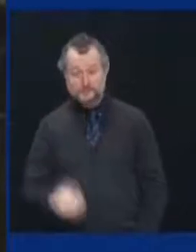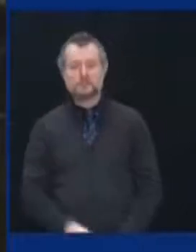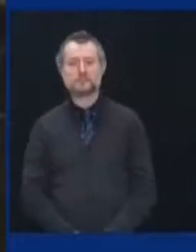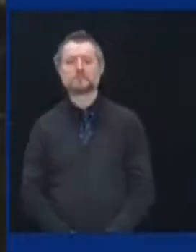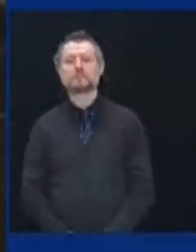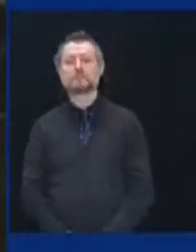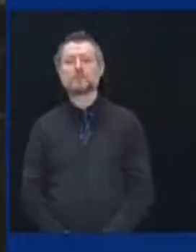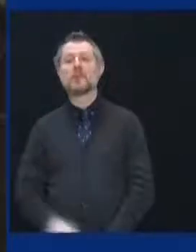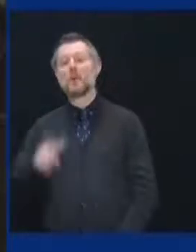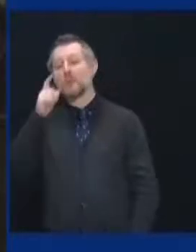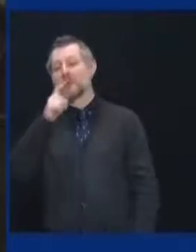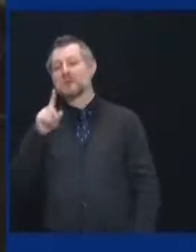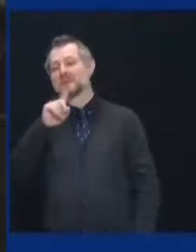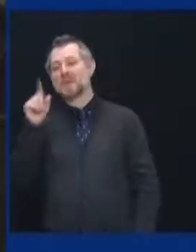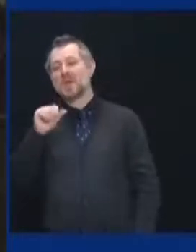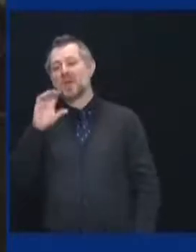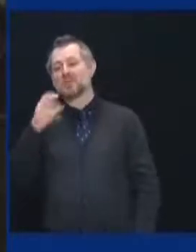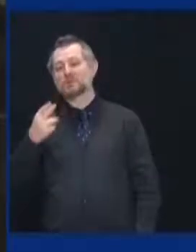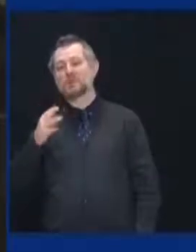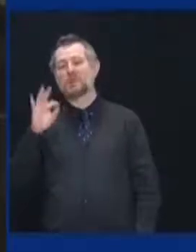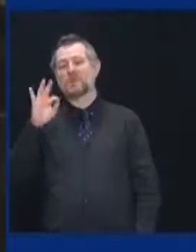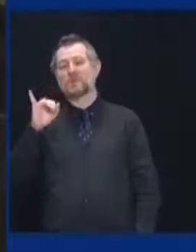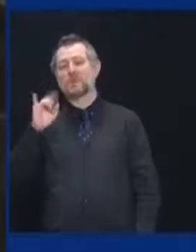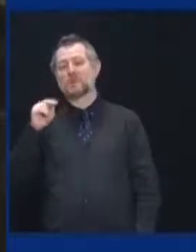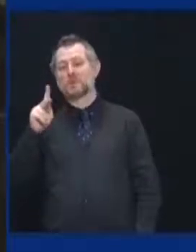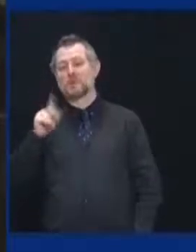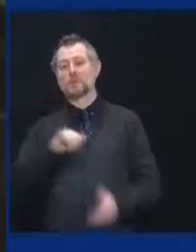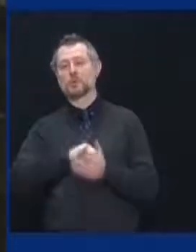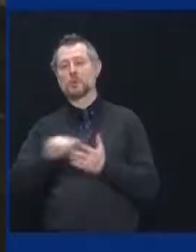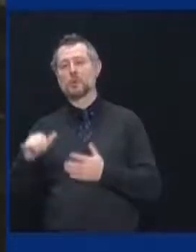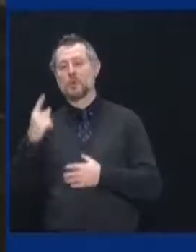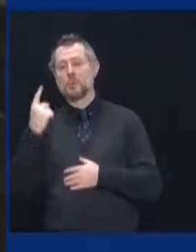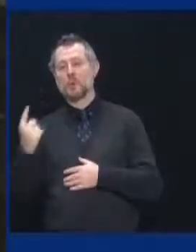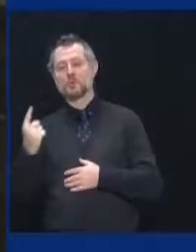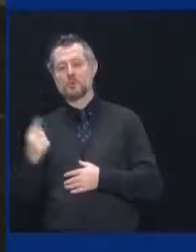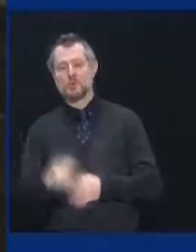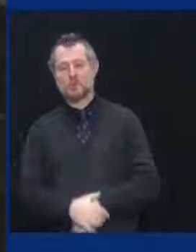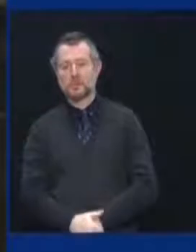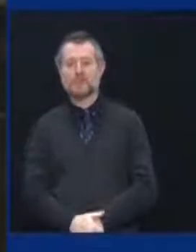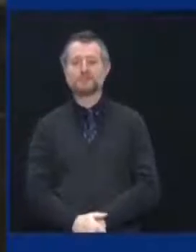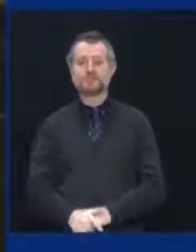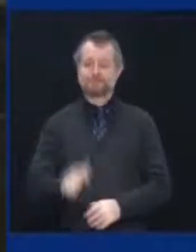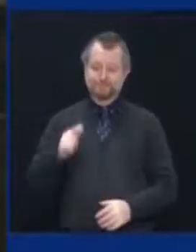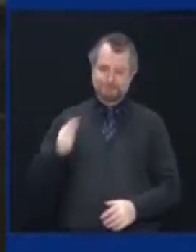Governor, you now have Zach Fink from New York 1. Zach, your line is open. Please unmute your microphone.